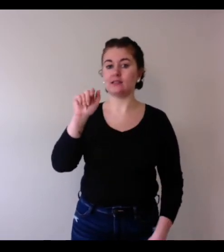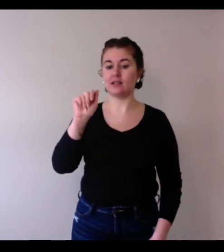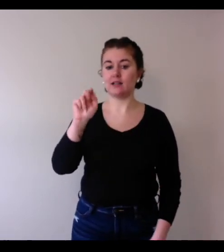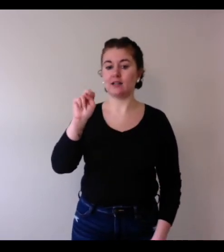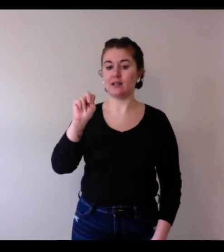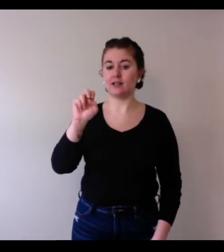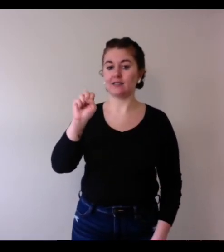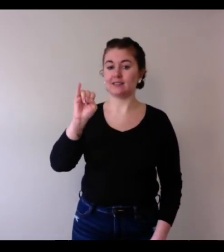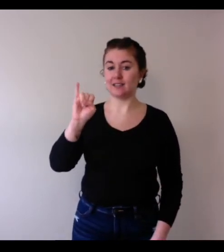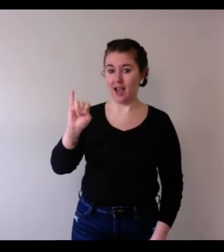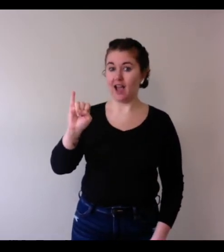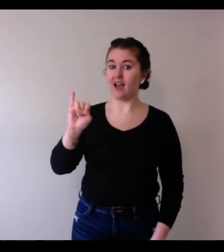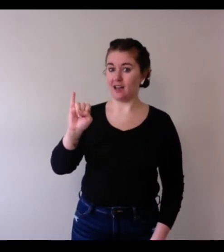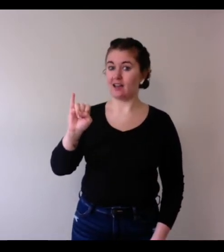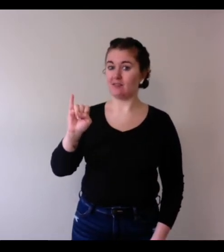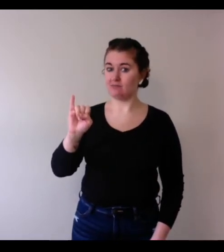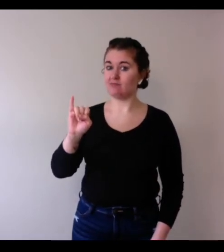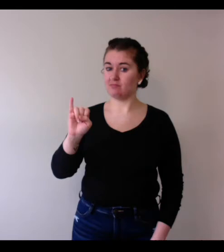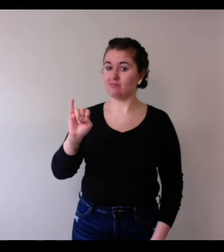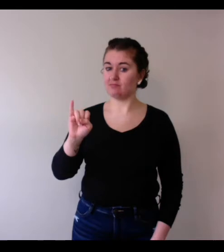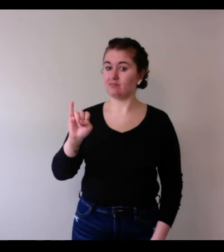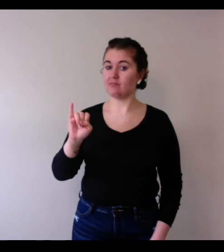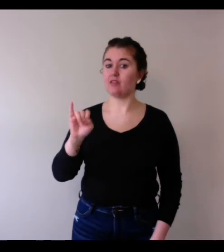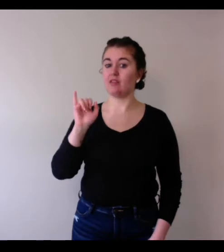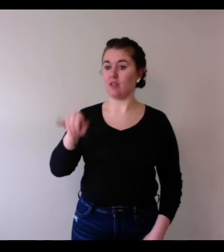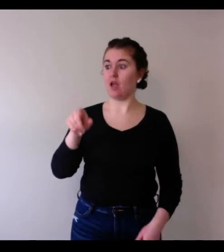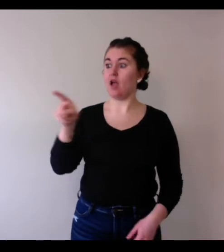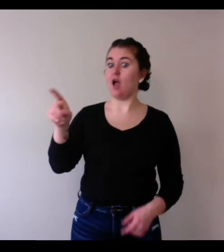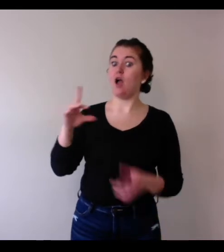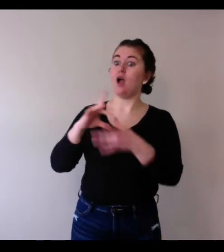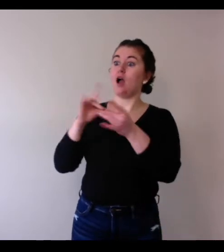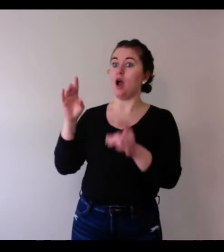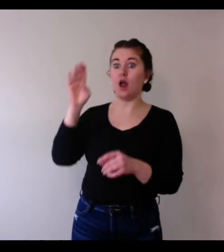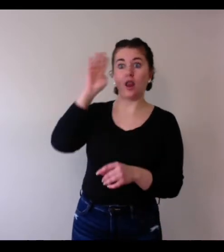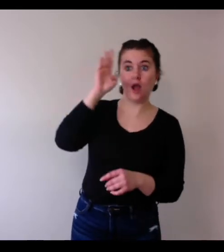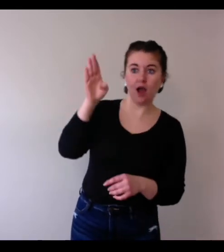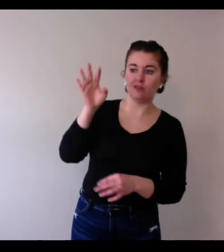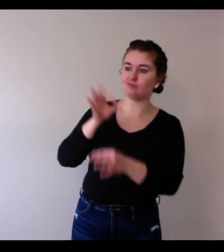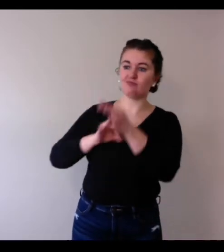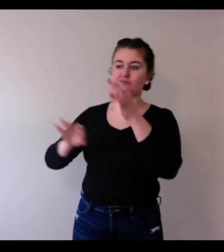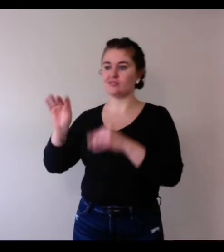tanse, and it is spelled T-A-N-S-I.